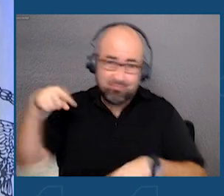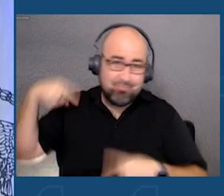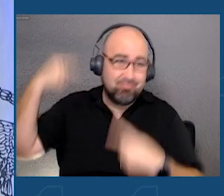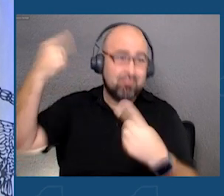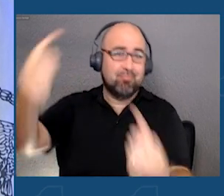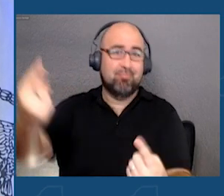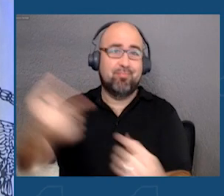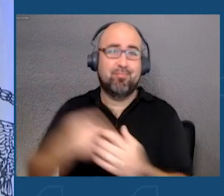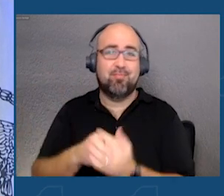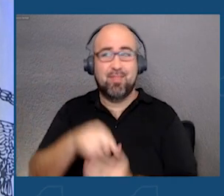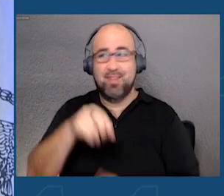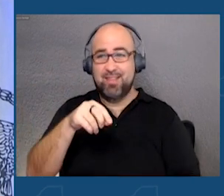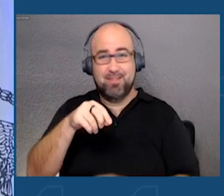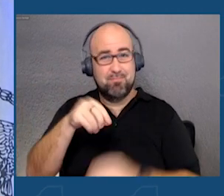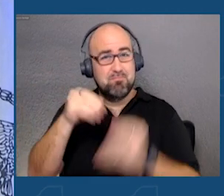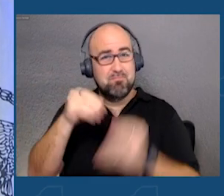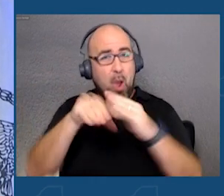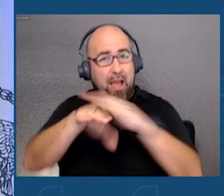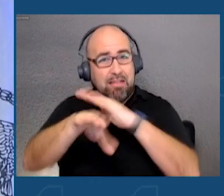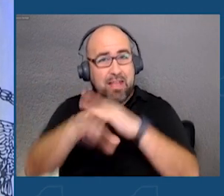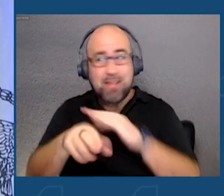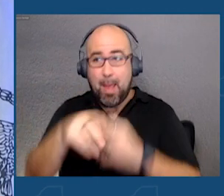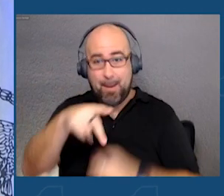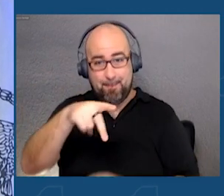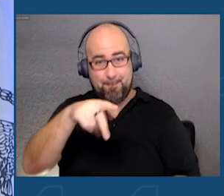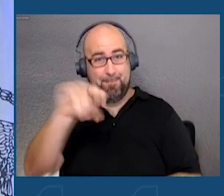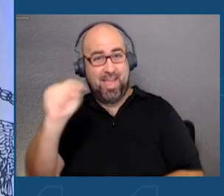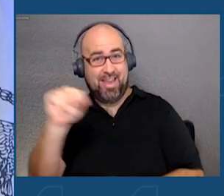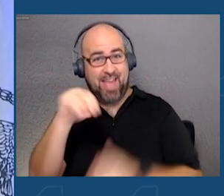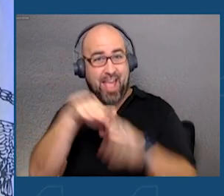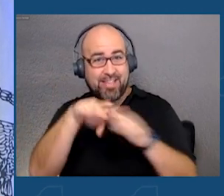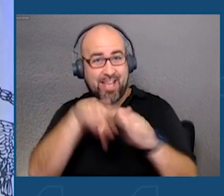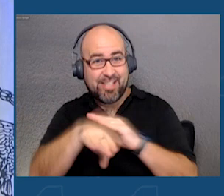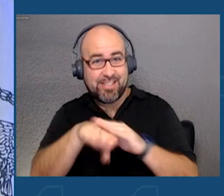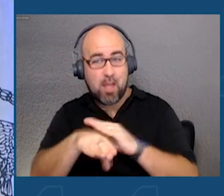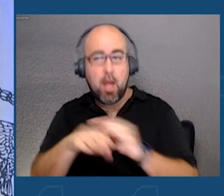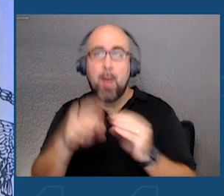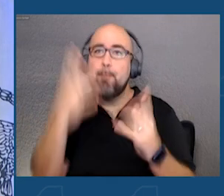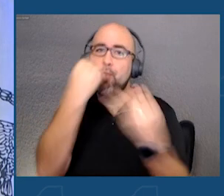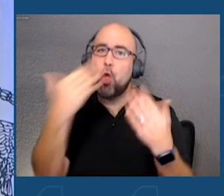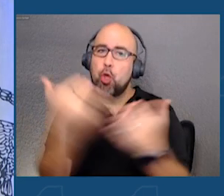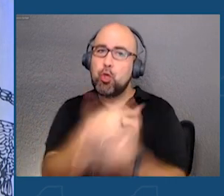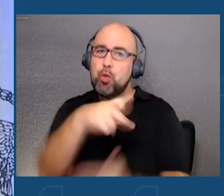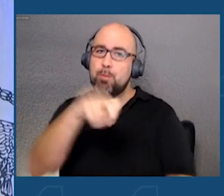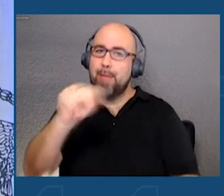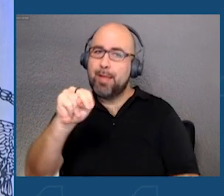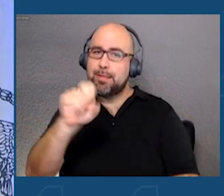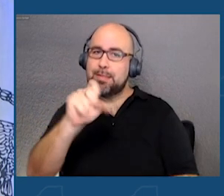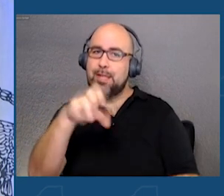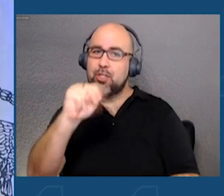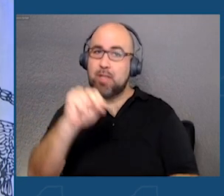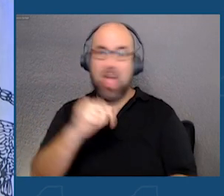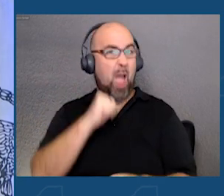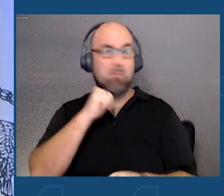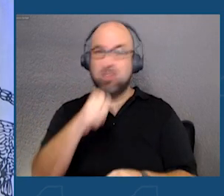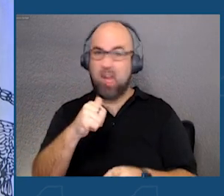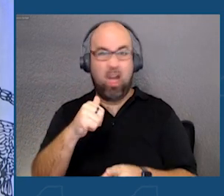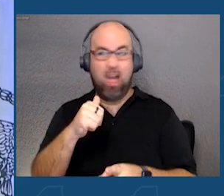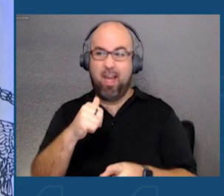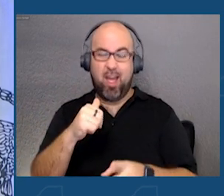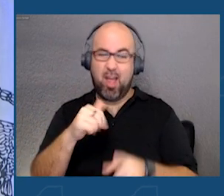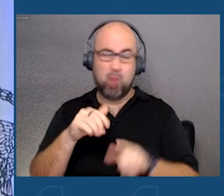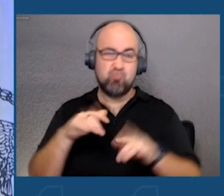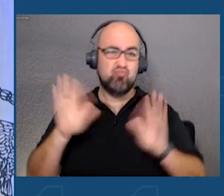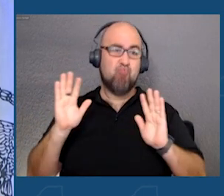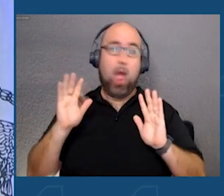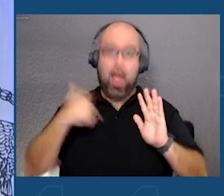not a glorious new Penn Station, and I am not taking my foot off the pedal on that one. That has to happen. That is going to